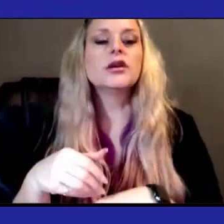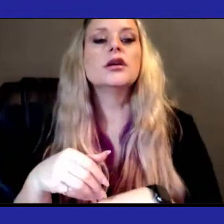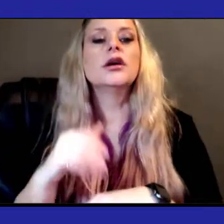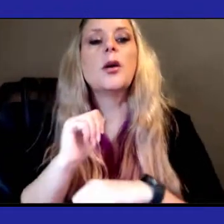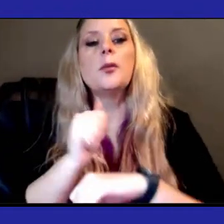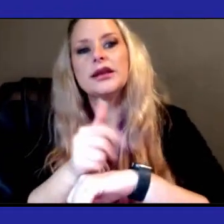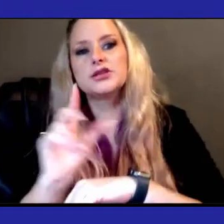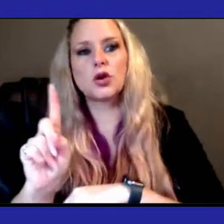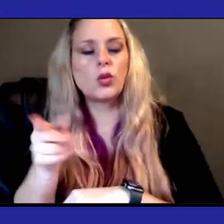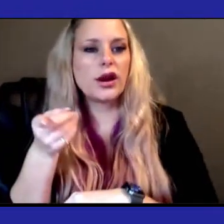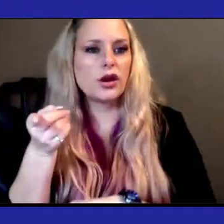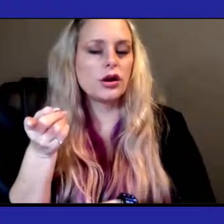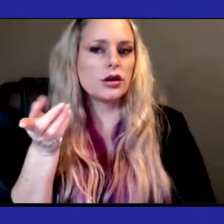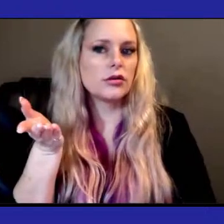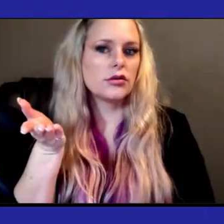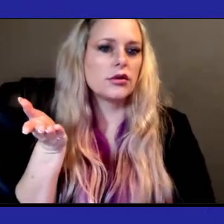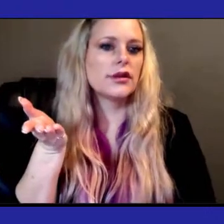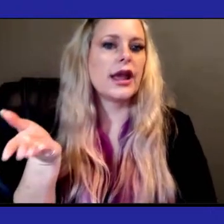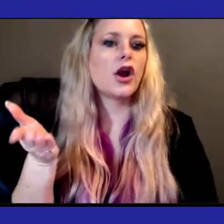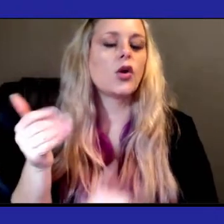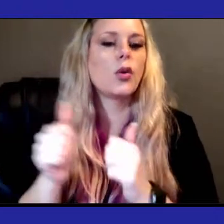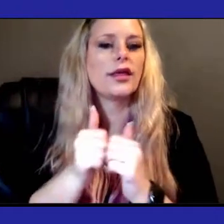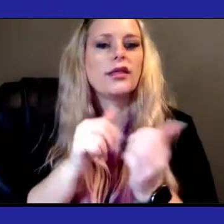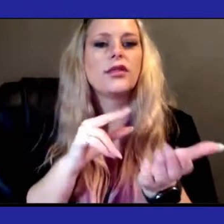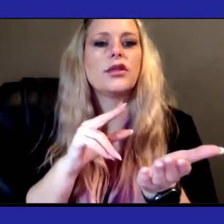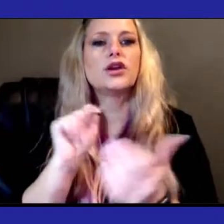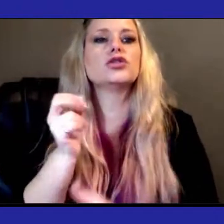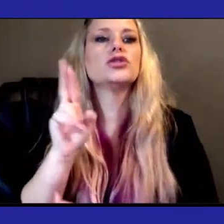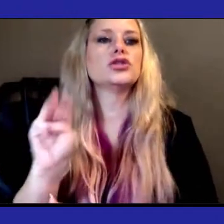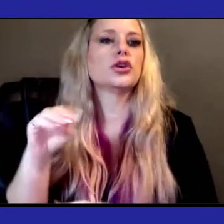are with the term of the contract. Next slide.